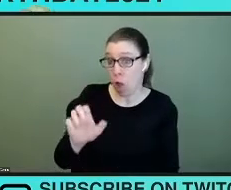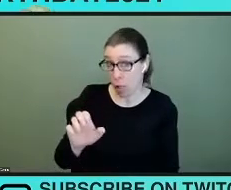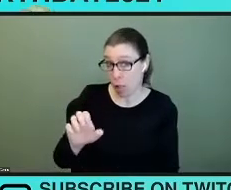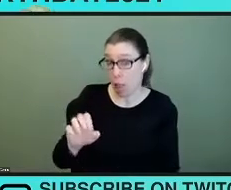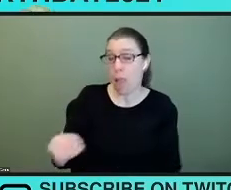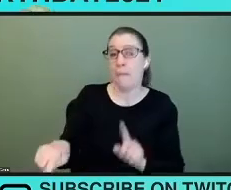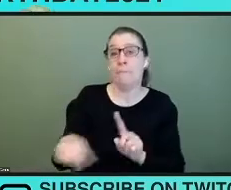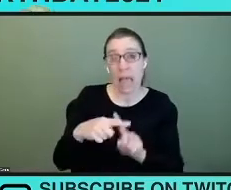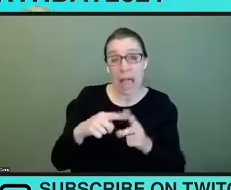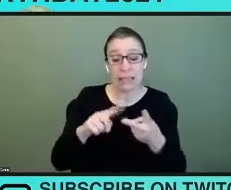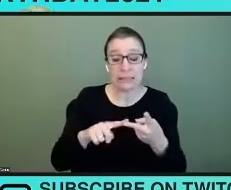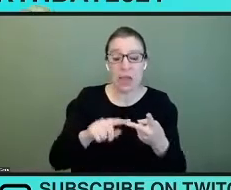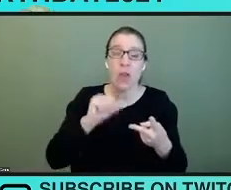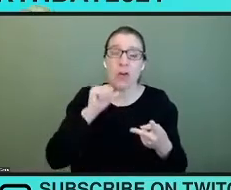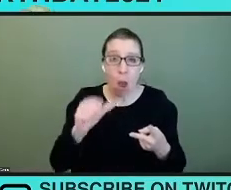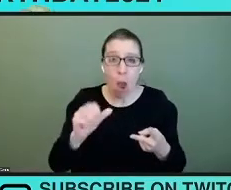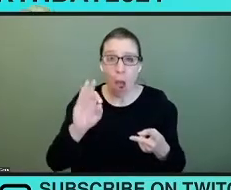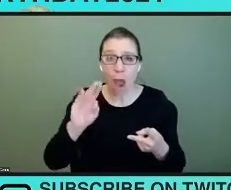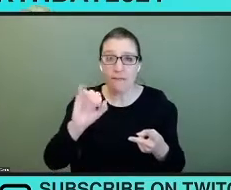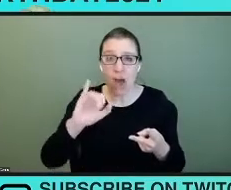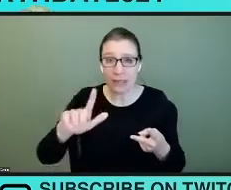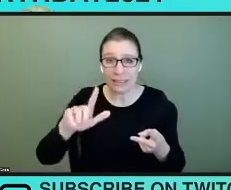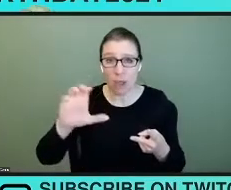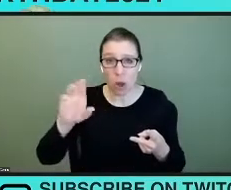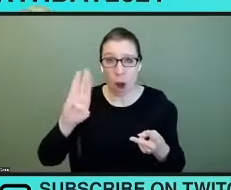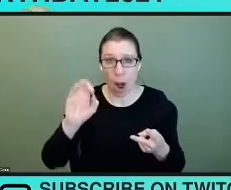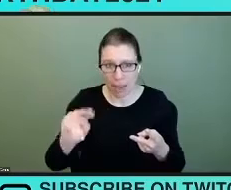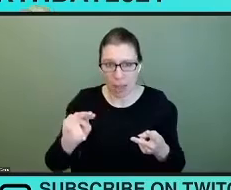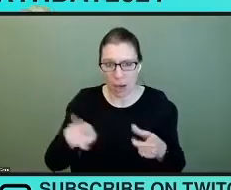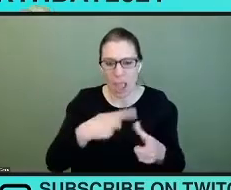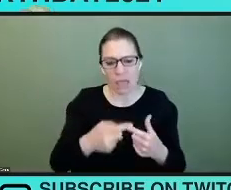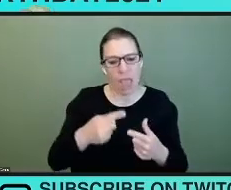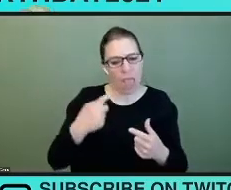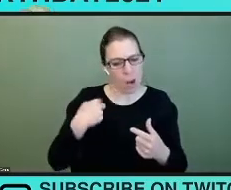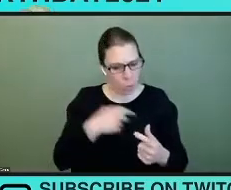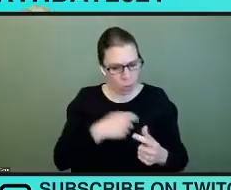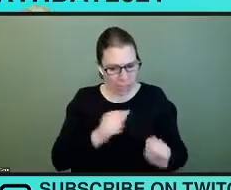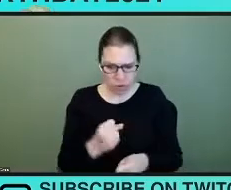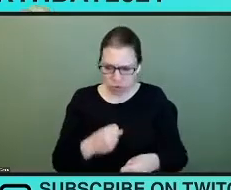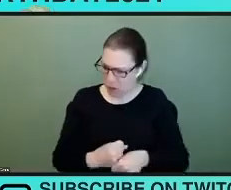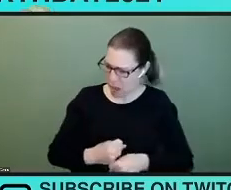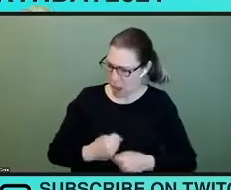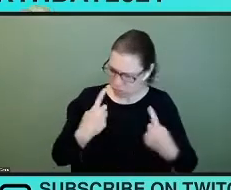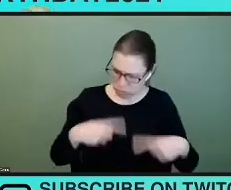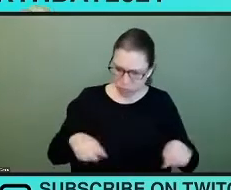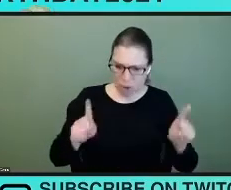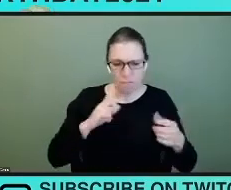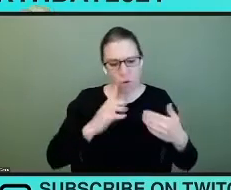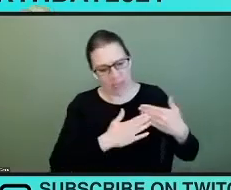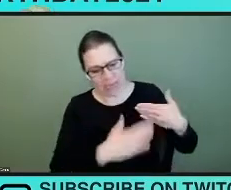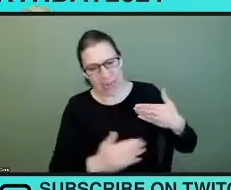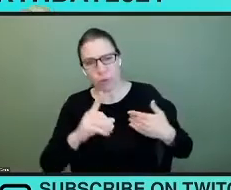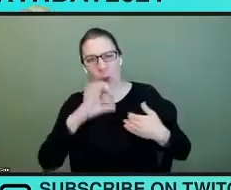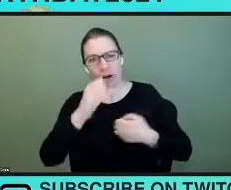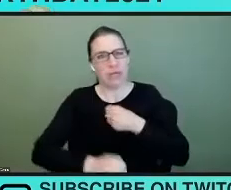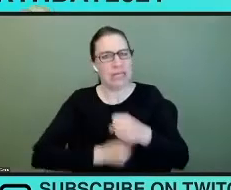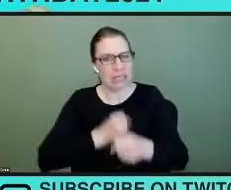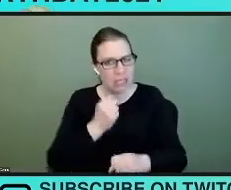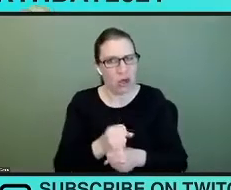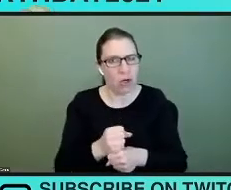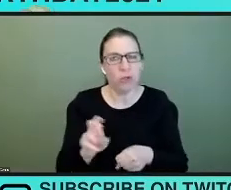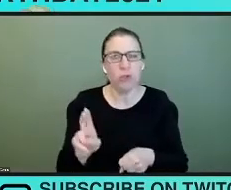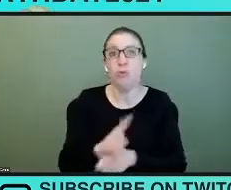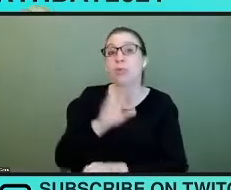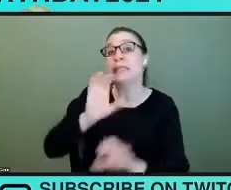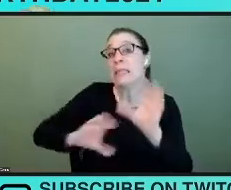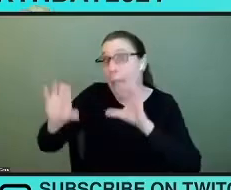create the next 100 years of how we're going to live and sustaining all the materials and chemical sector? That will be a big challenge